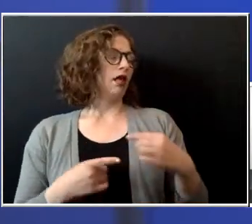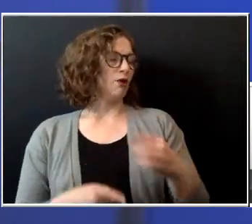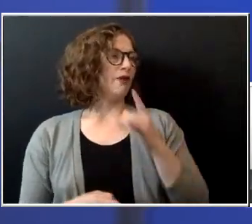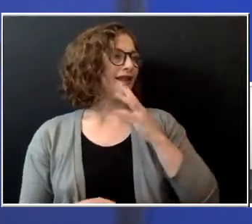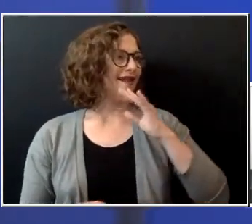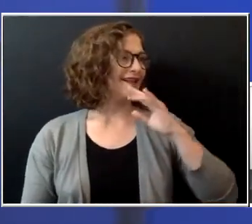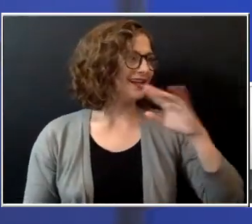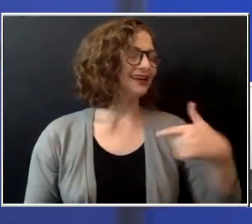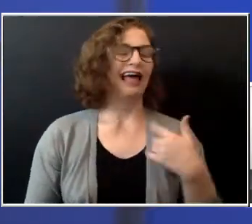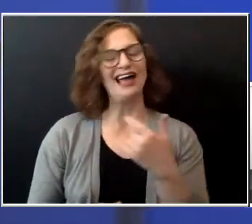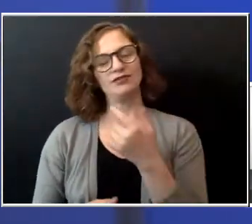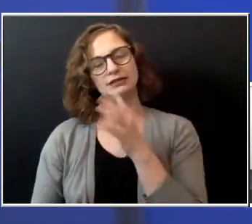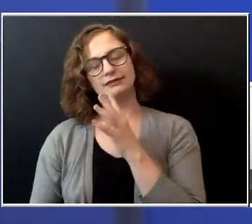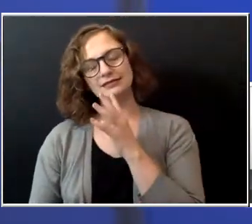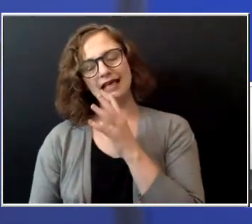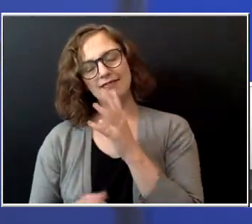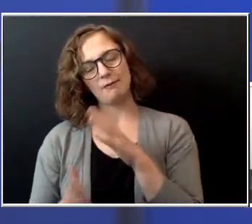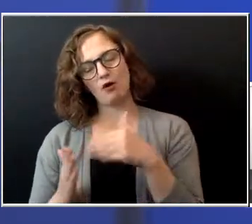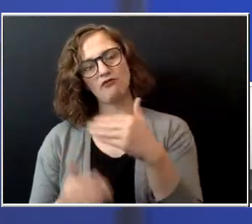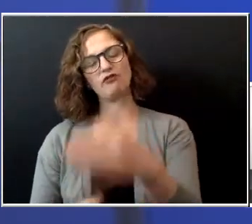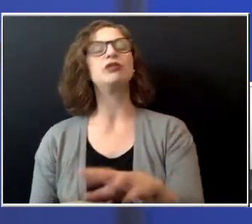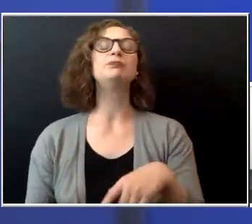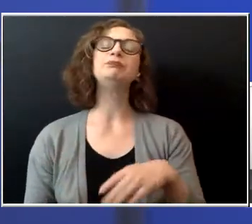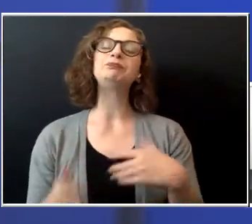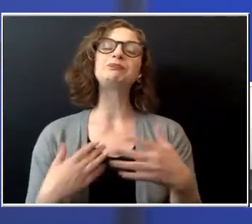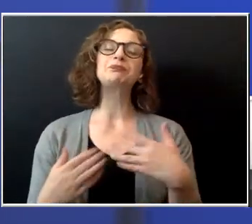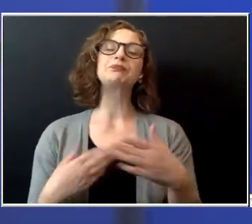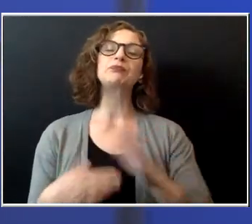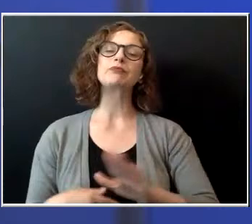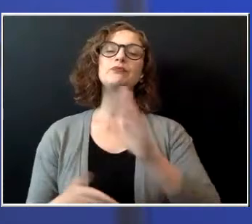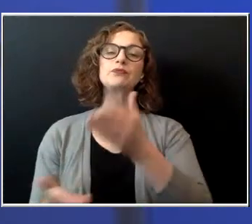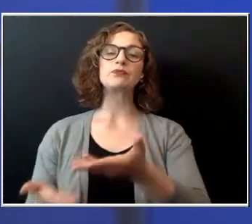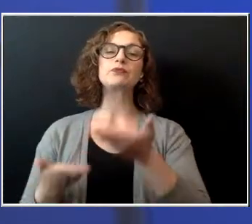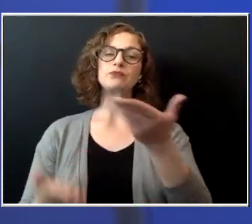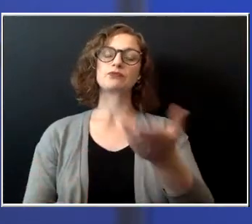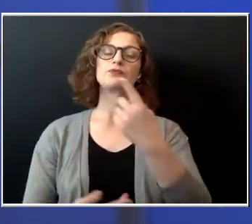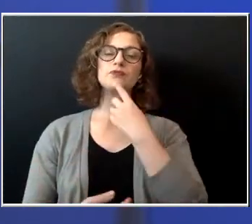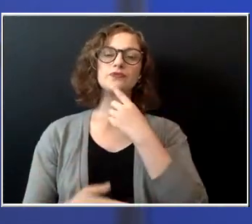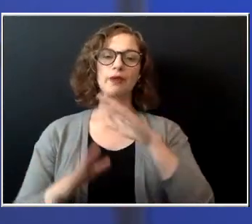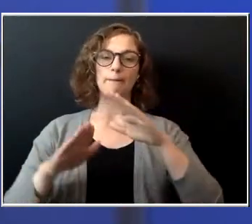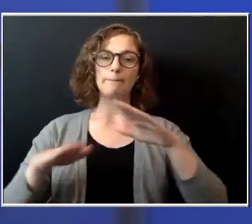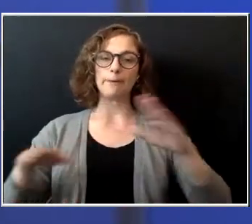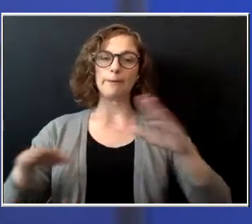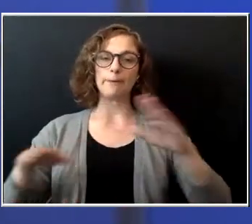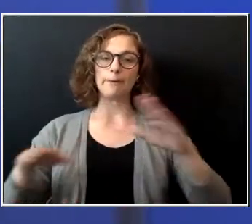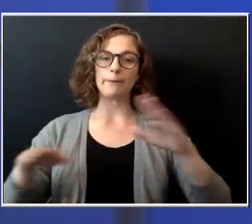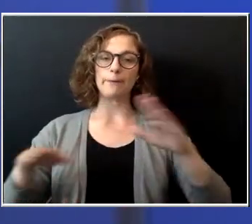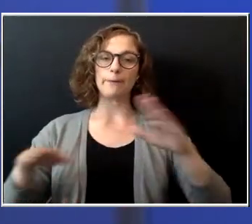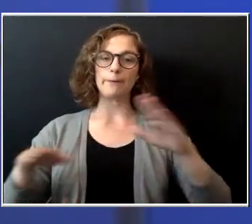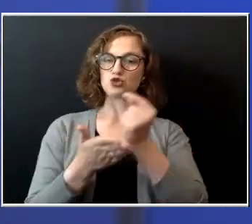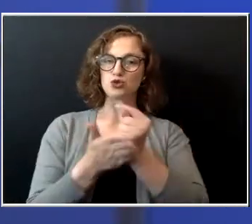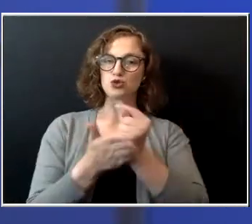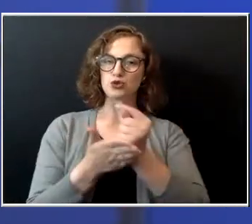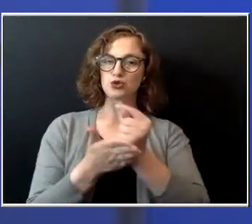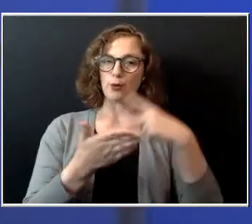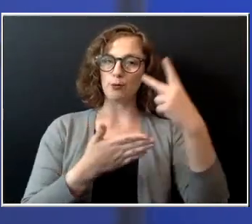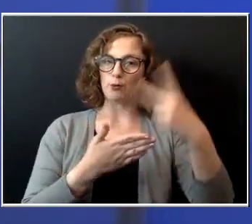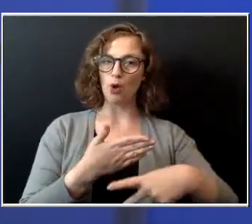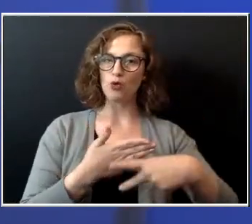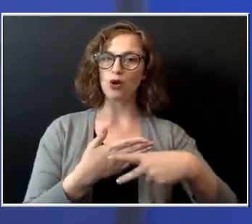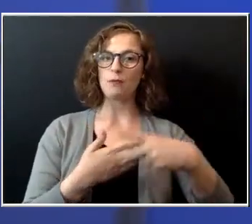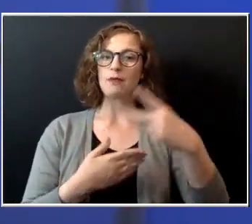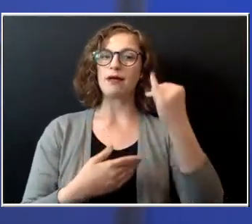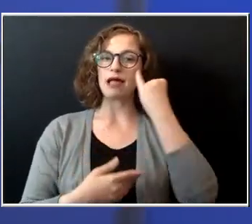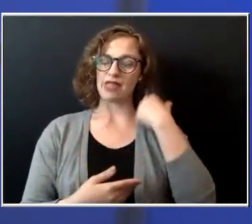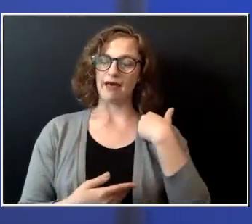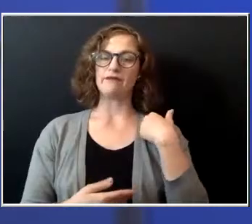lot. But their recommendation suggests that pediatric obesity treatment programs that have at least 26 contact hours are